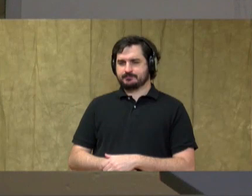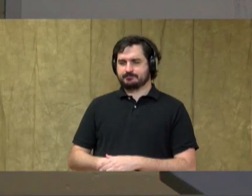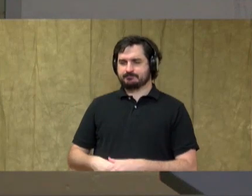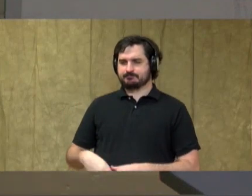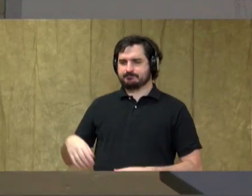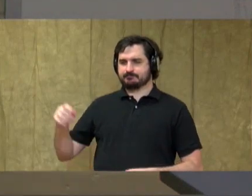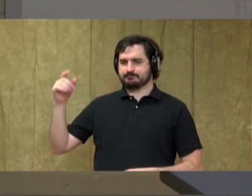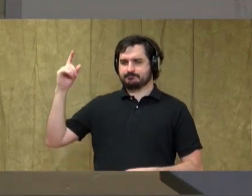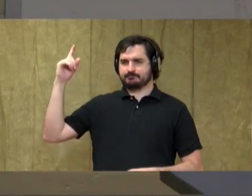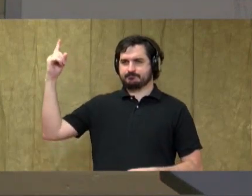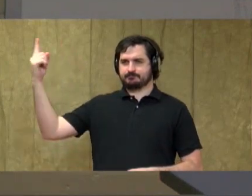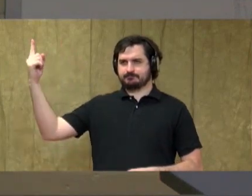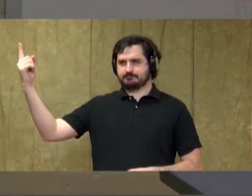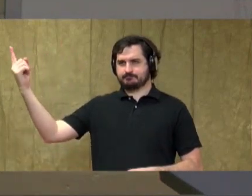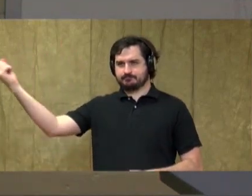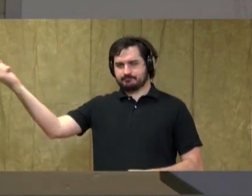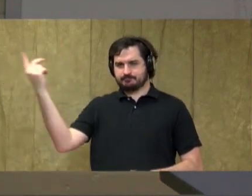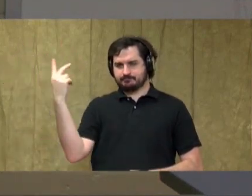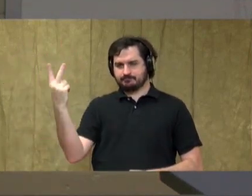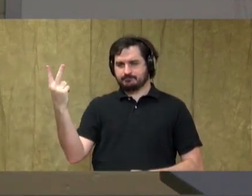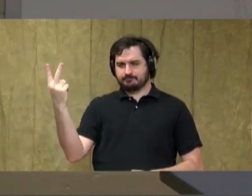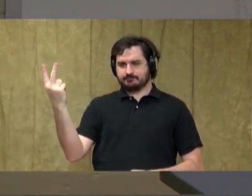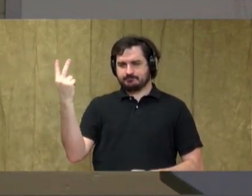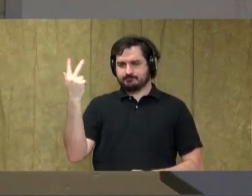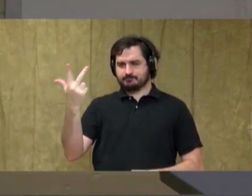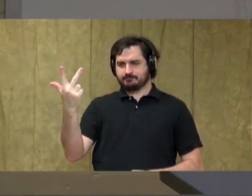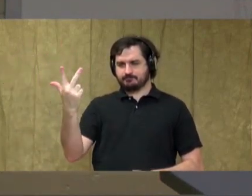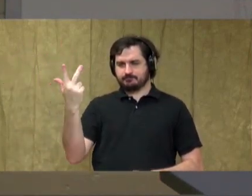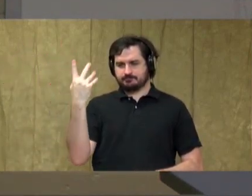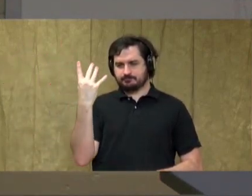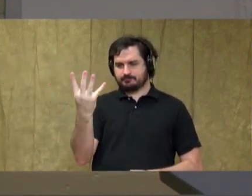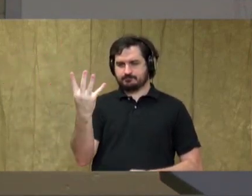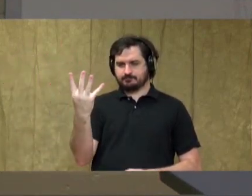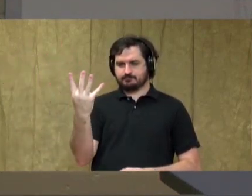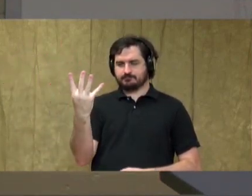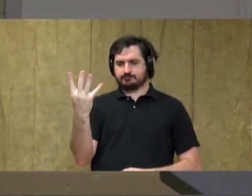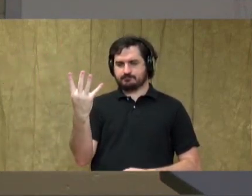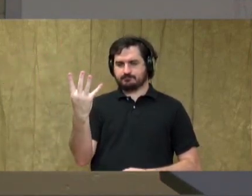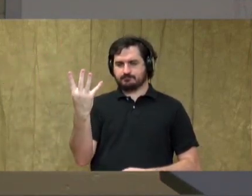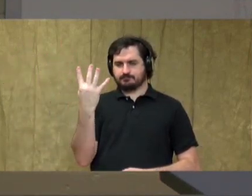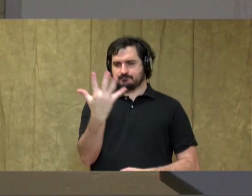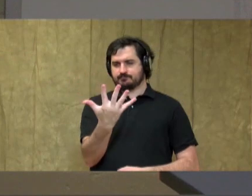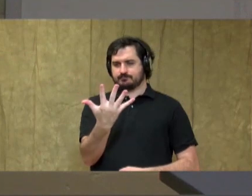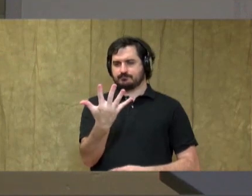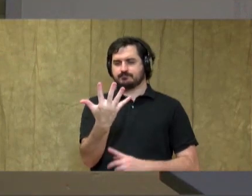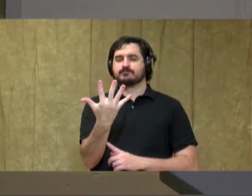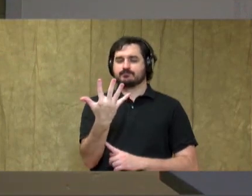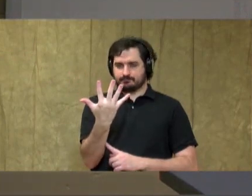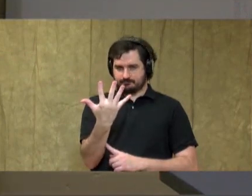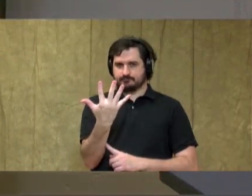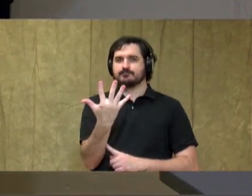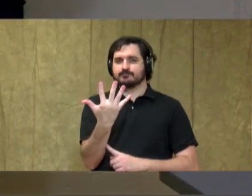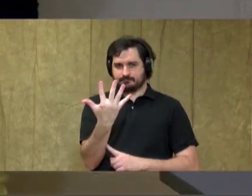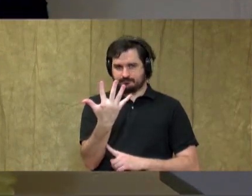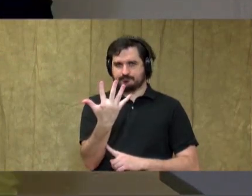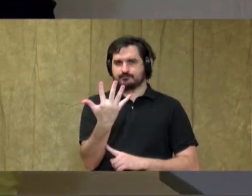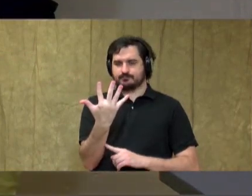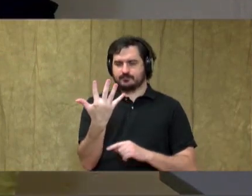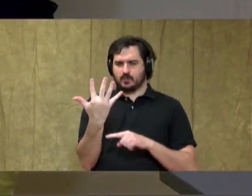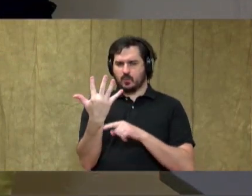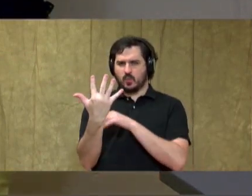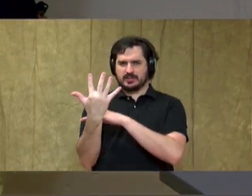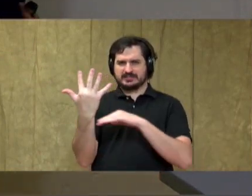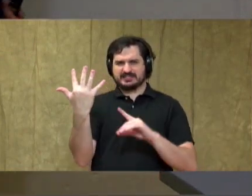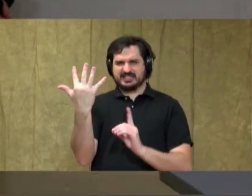count. 1, 2, 3, 4, 5. And what would my